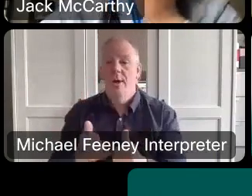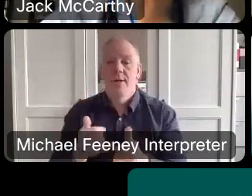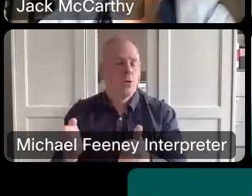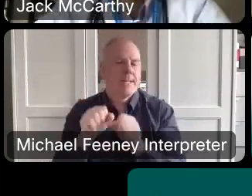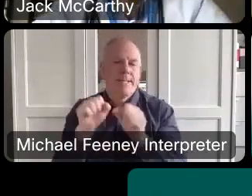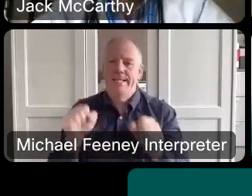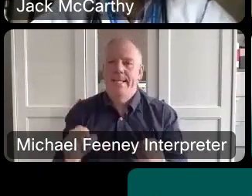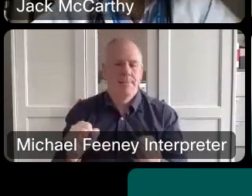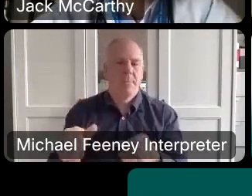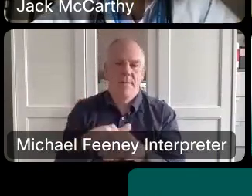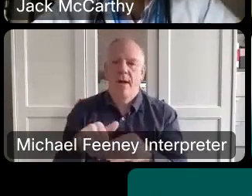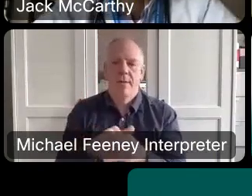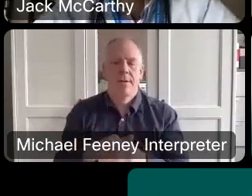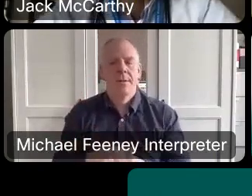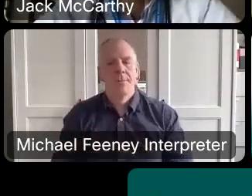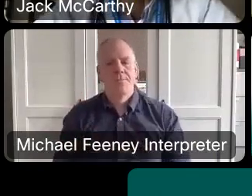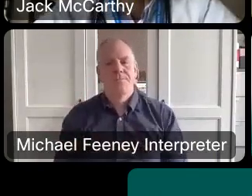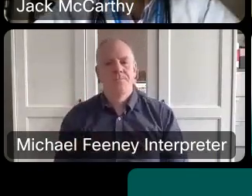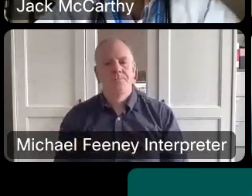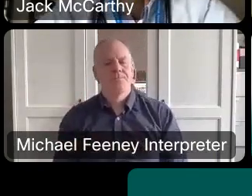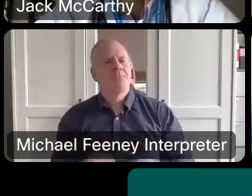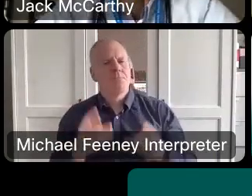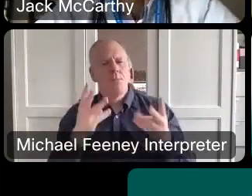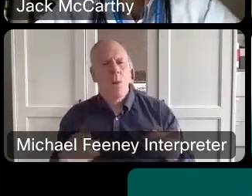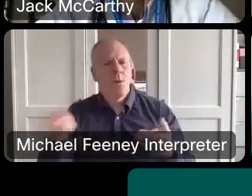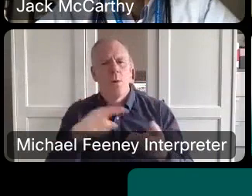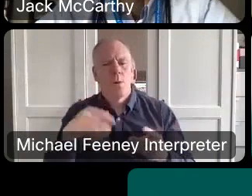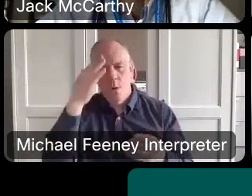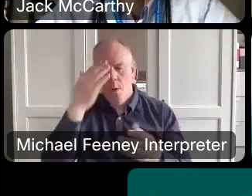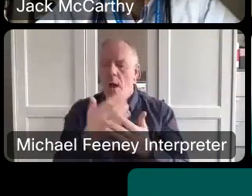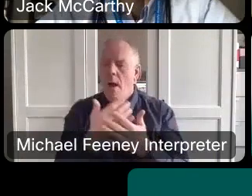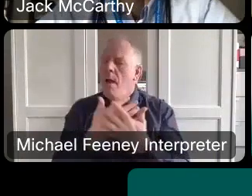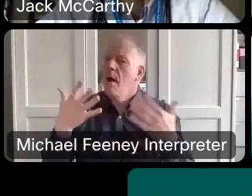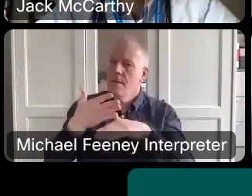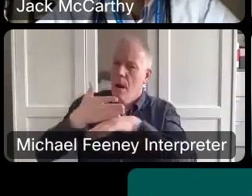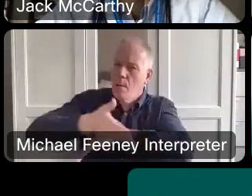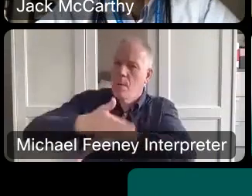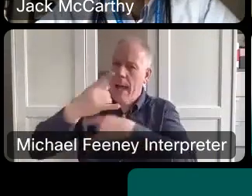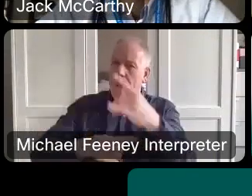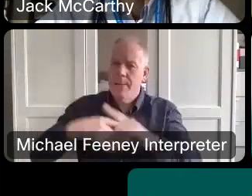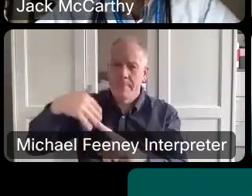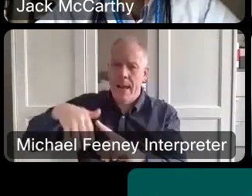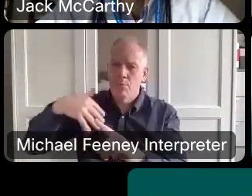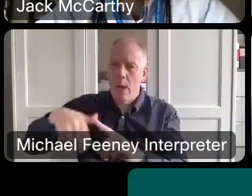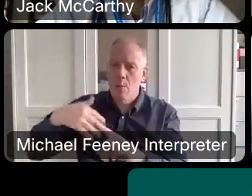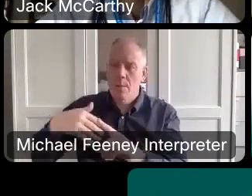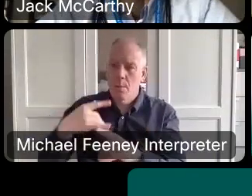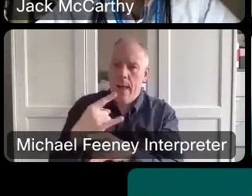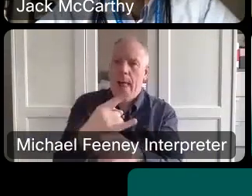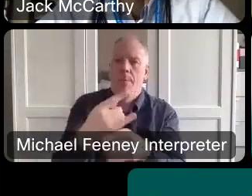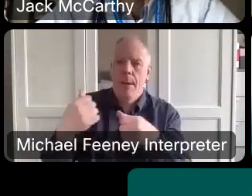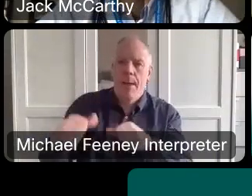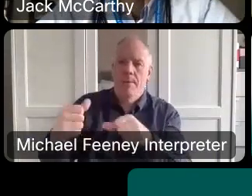to take, I suppose, like reassurance that we're doing an awful lot behind the scenes here to help people with the implementation